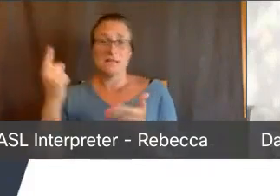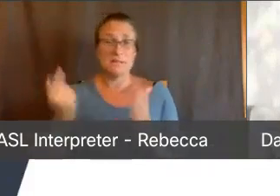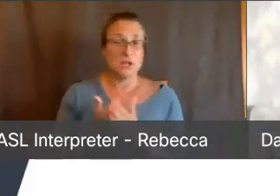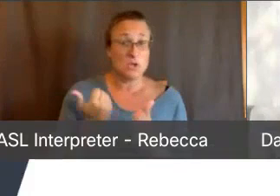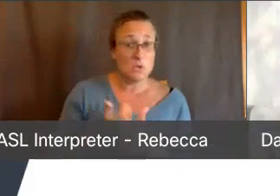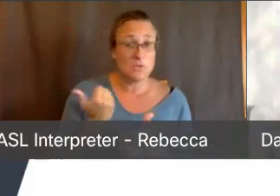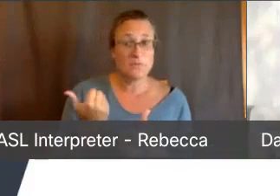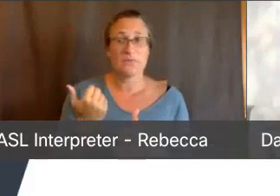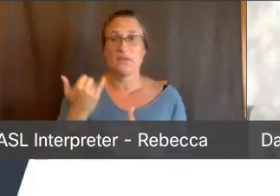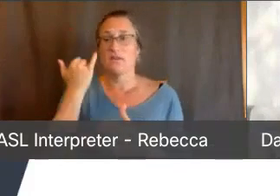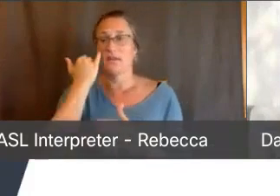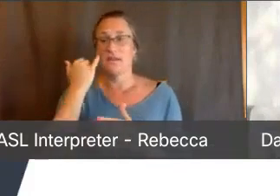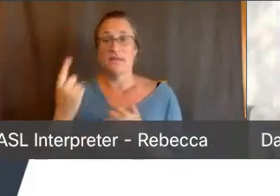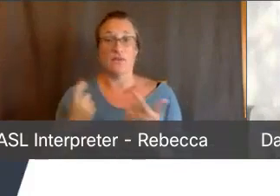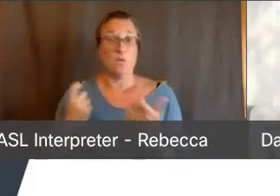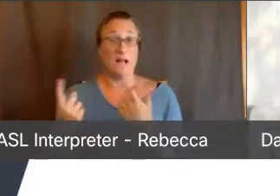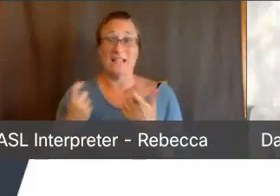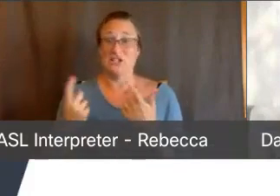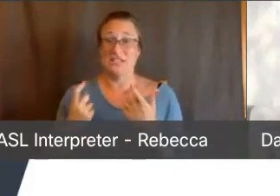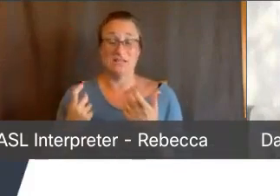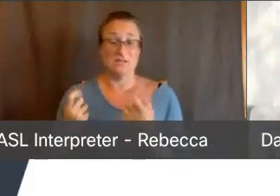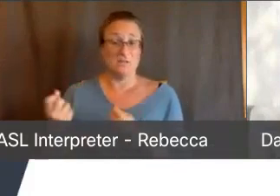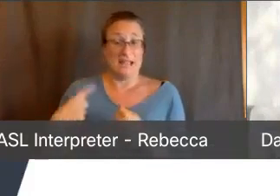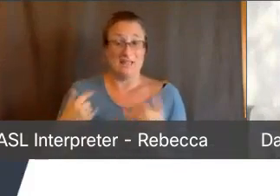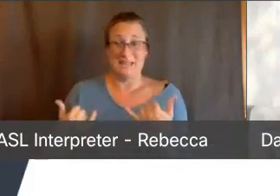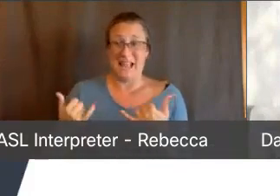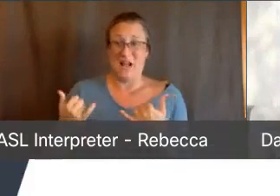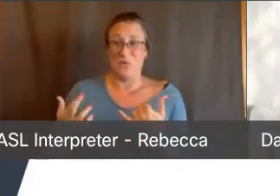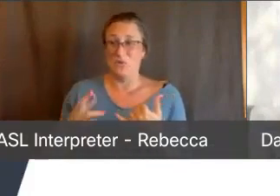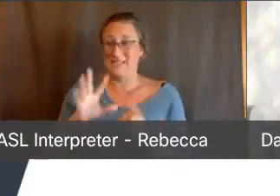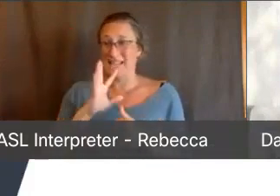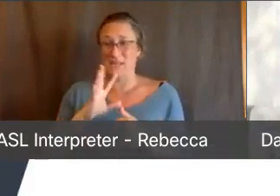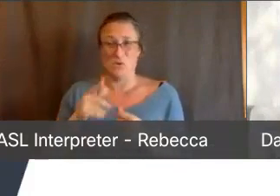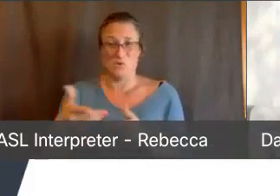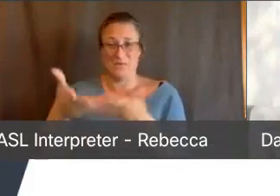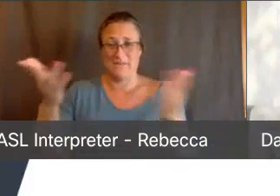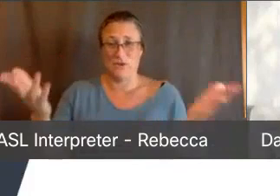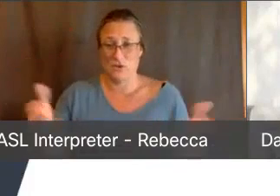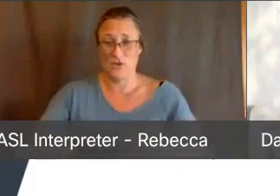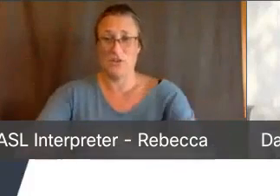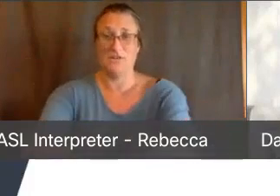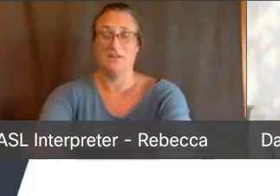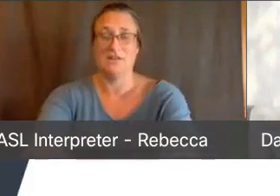any questions, we can review them now or say them out loud, whatever works.